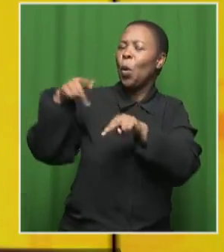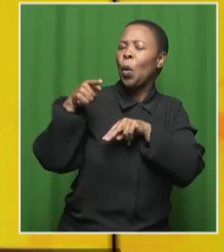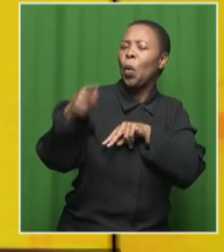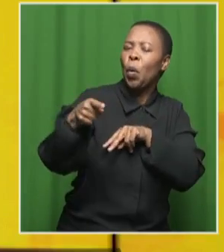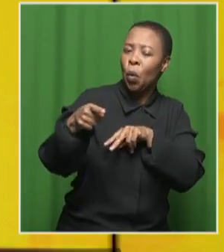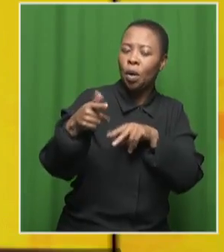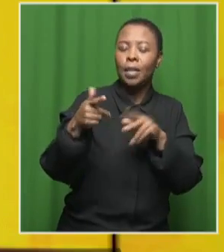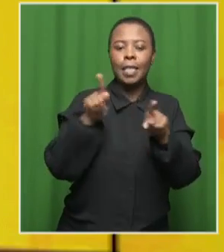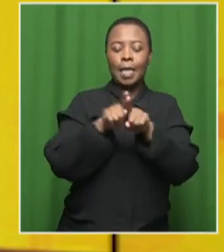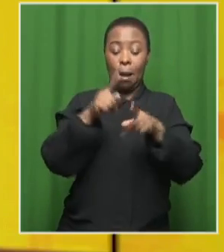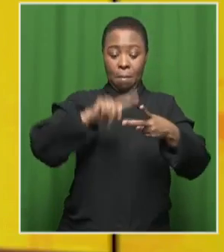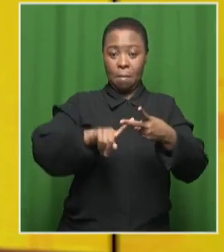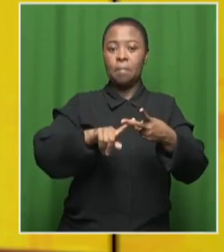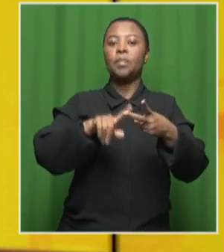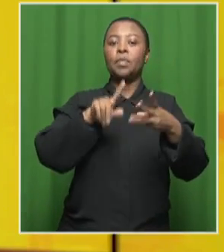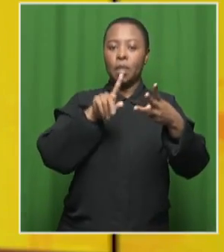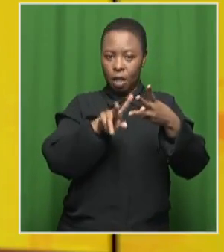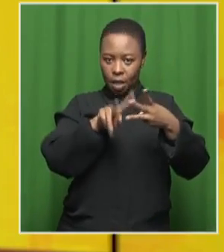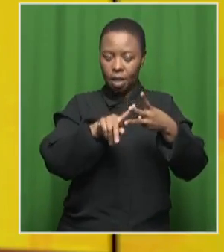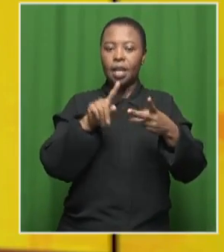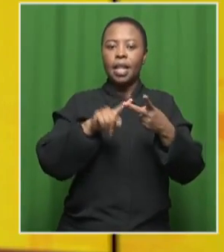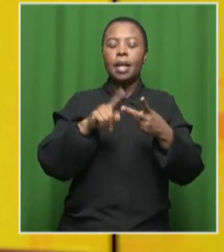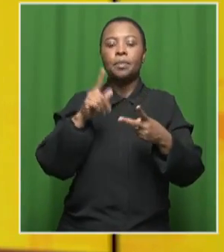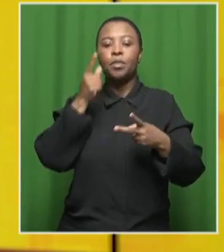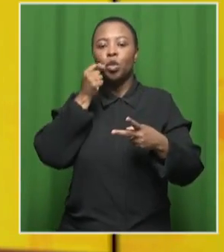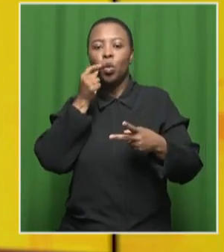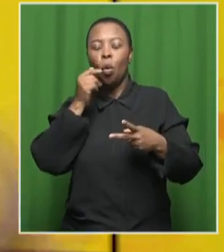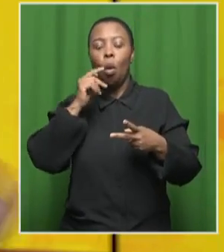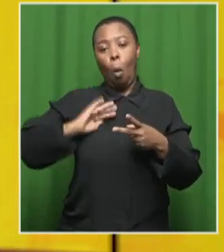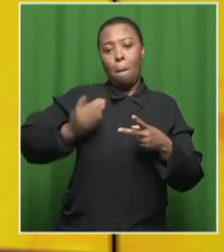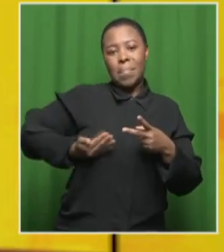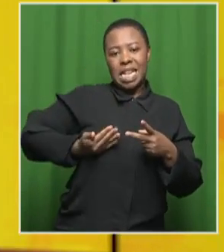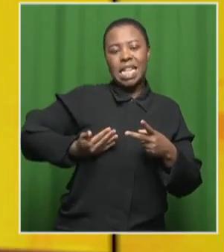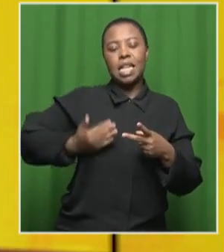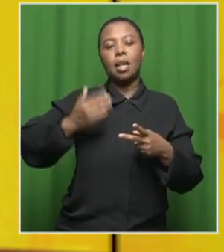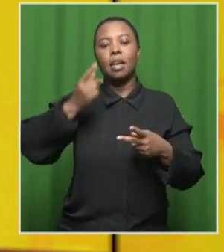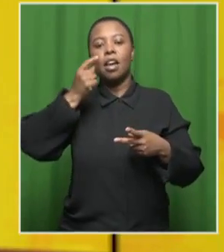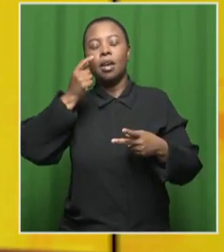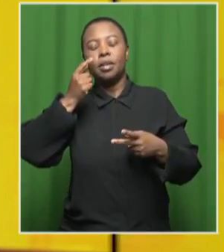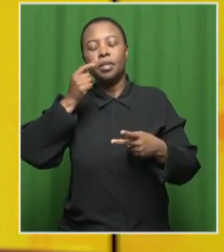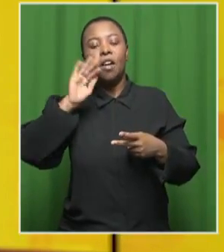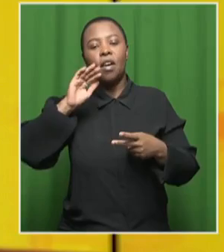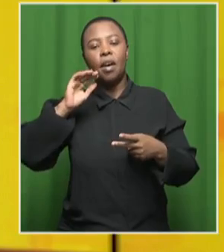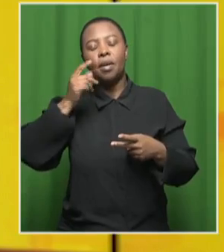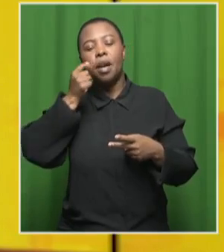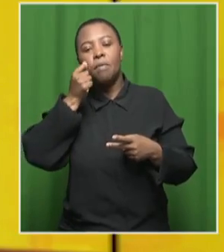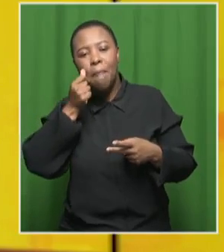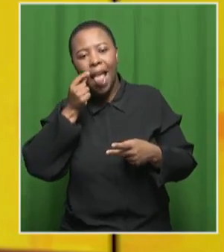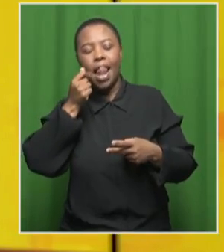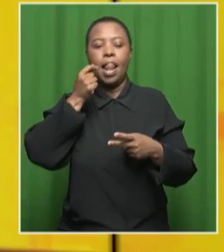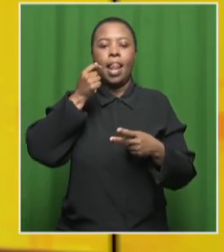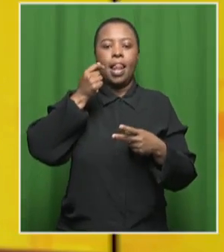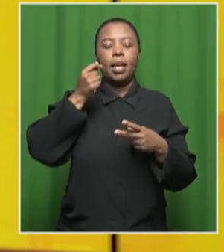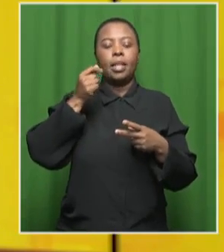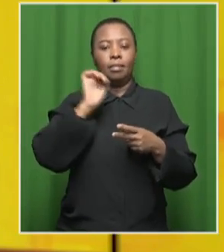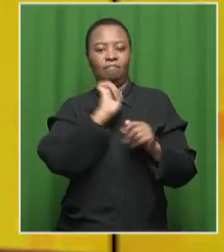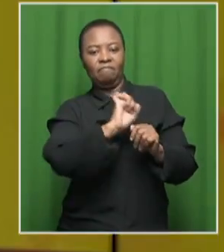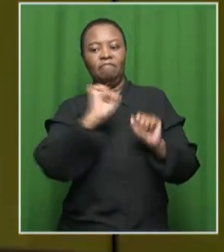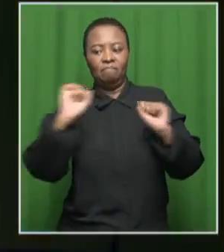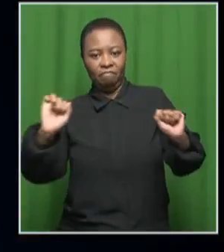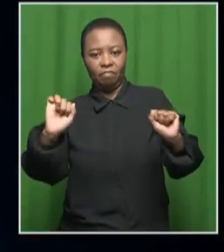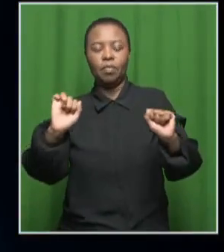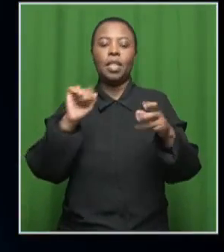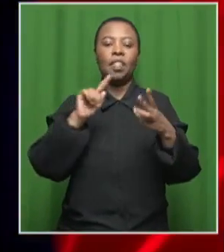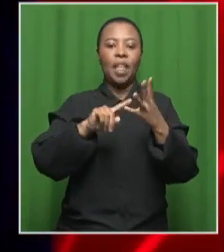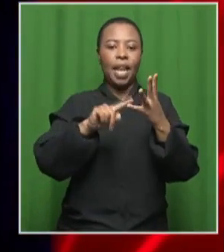coming of age sort of films. One is looking at masculinity and one is looking at femininity. And then there's another one looking at access